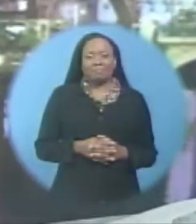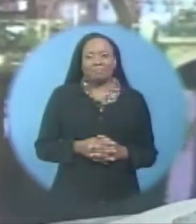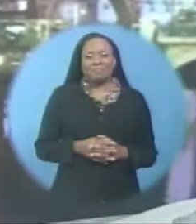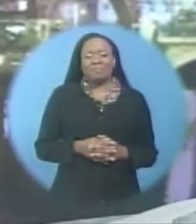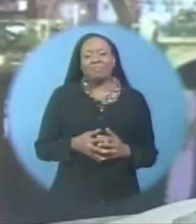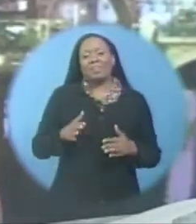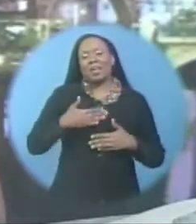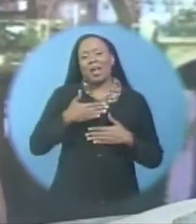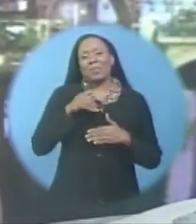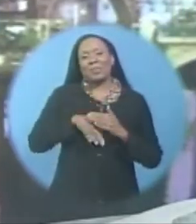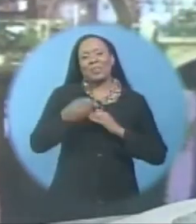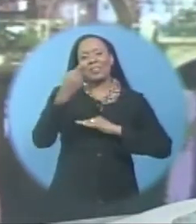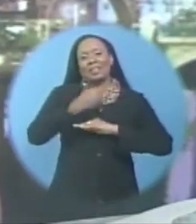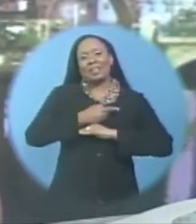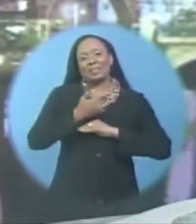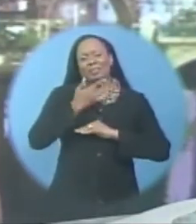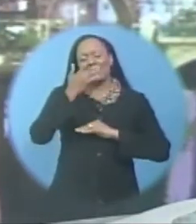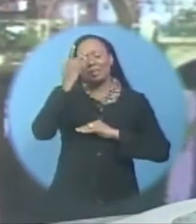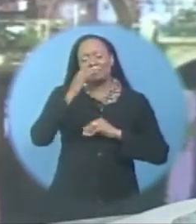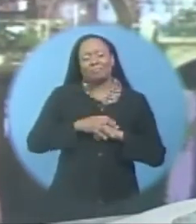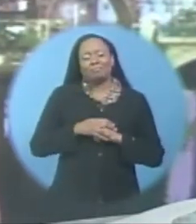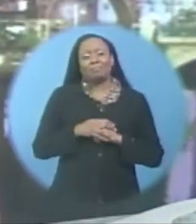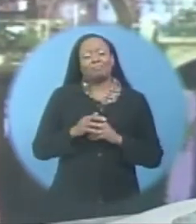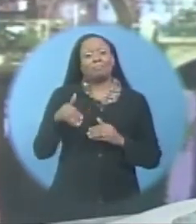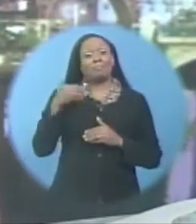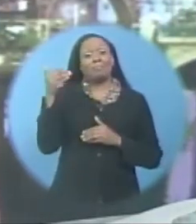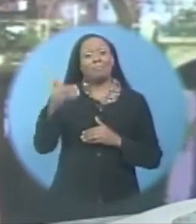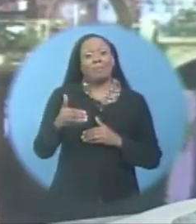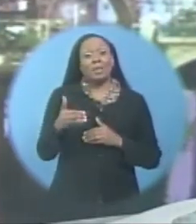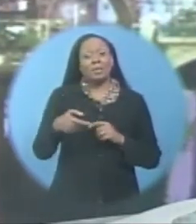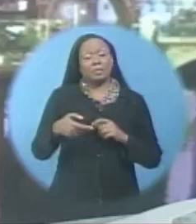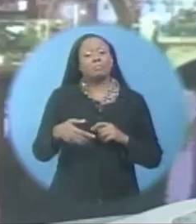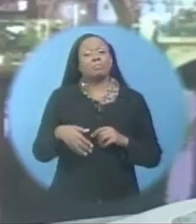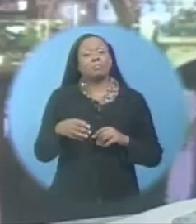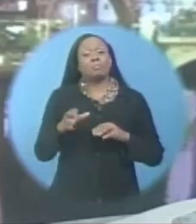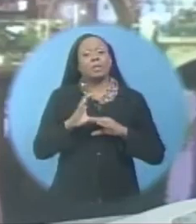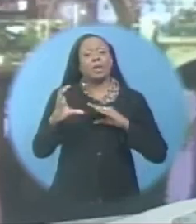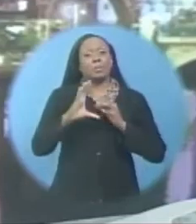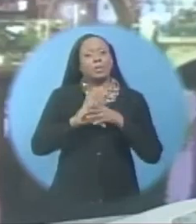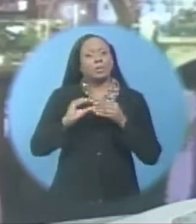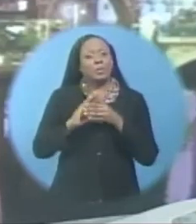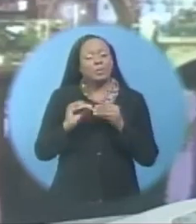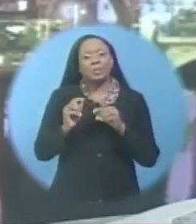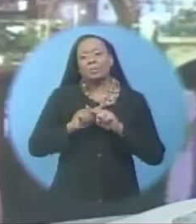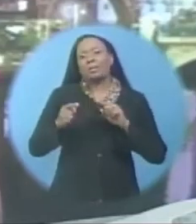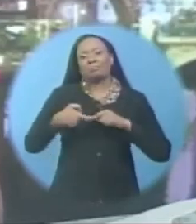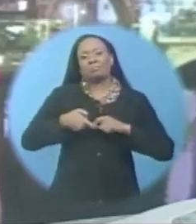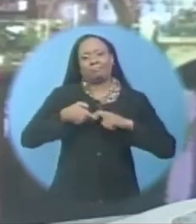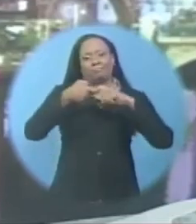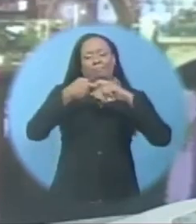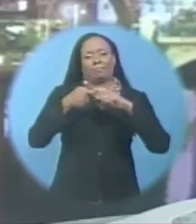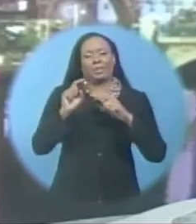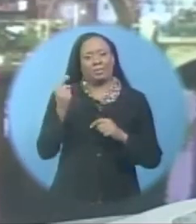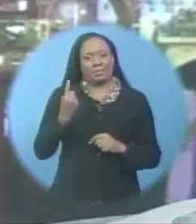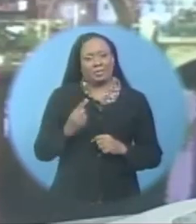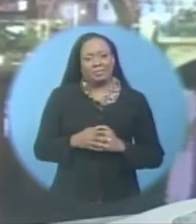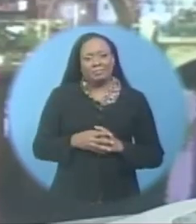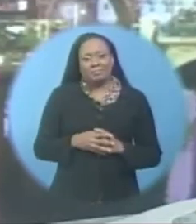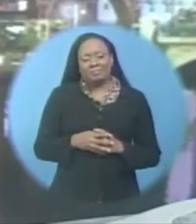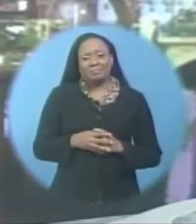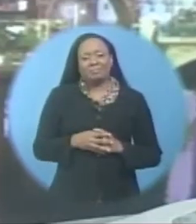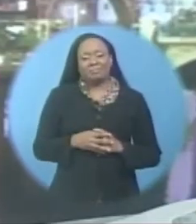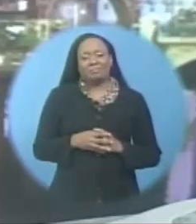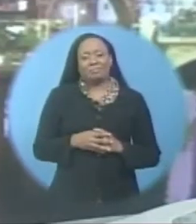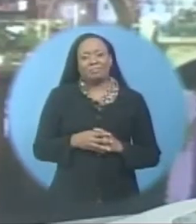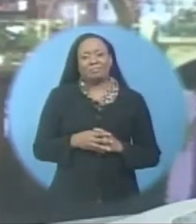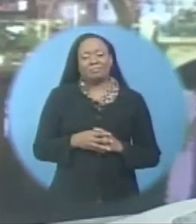Well, happy birthday to you, Miss Cox. So coming up after this break, a look at some of the stories making headlines across the region.